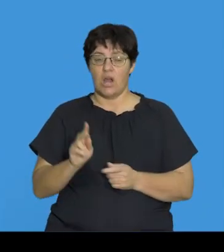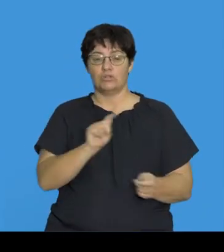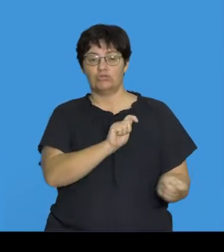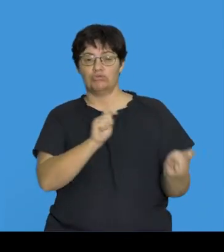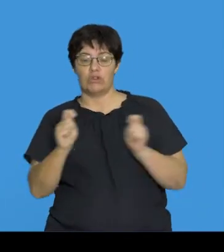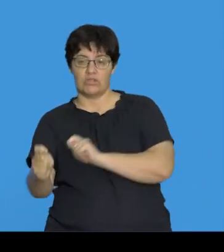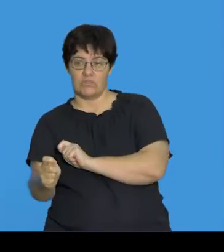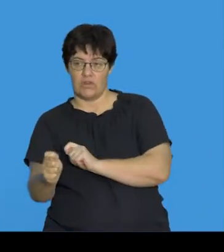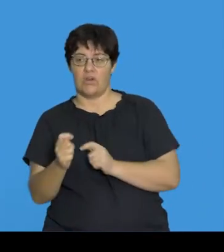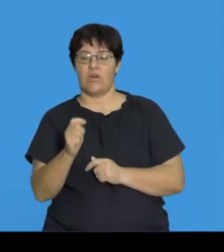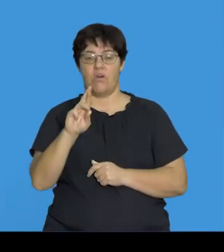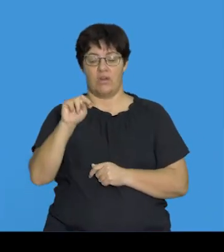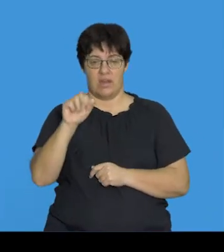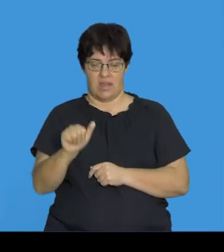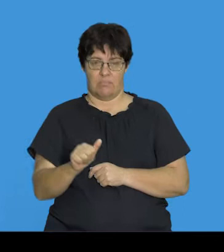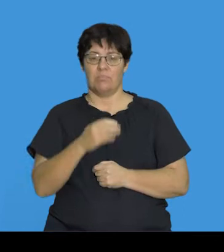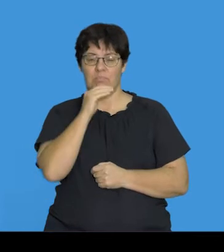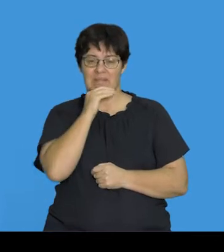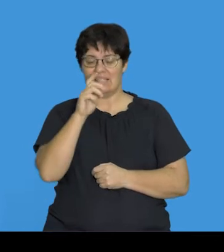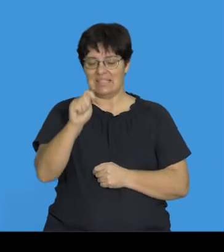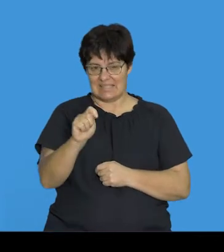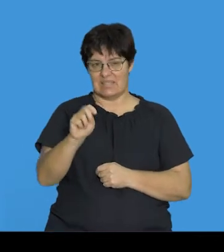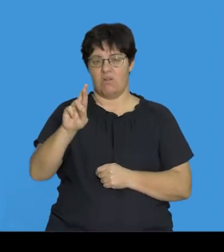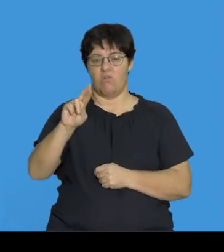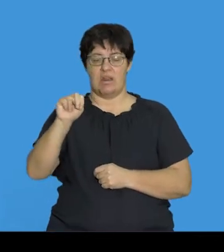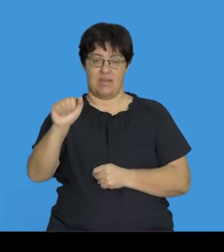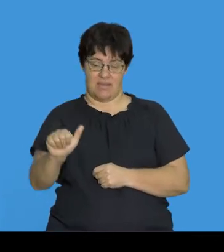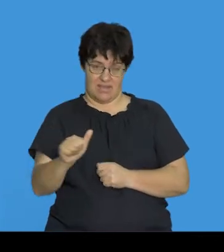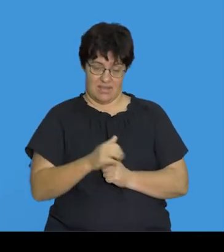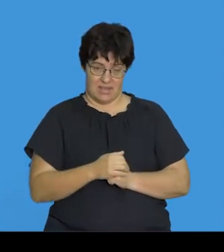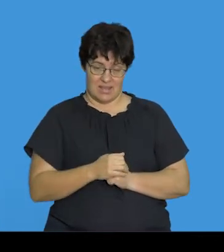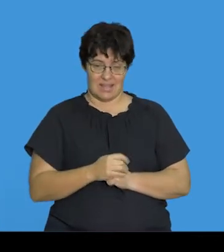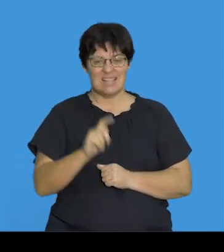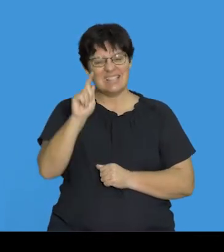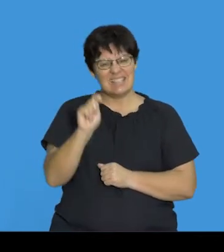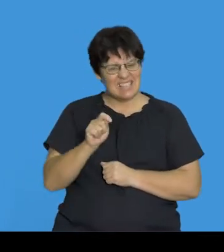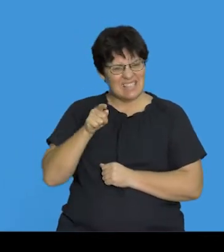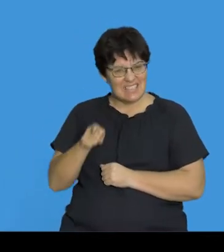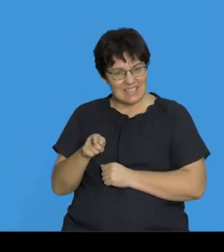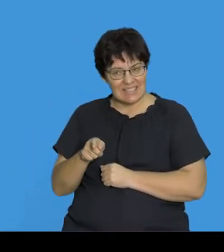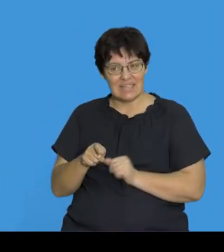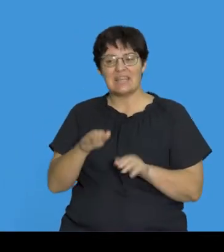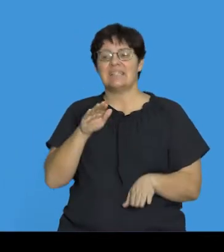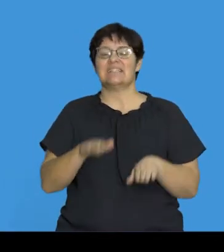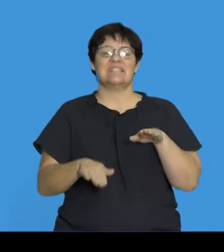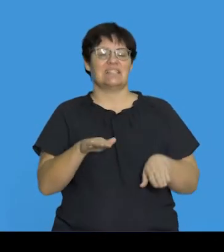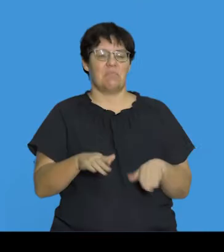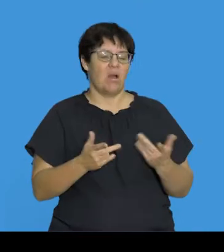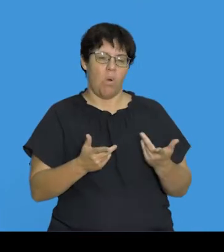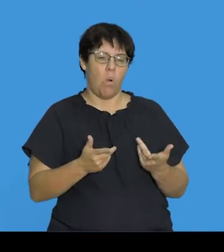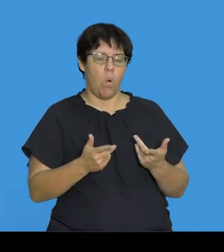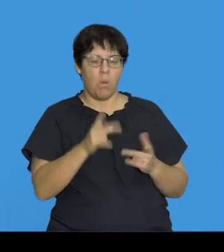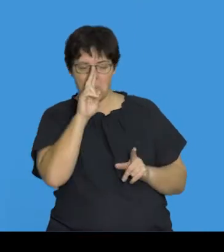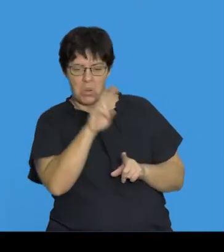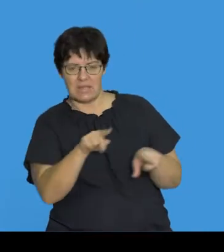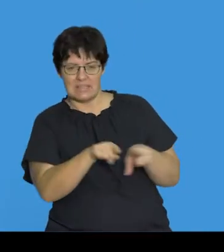transfer RNA, which is tRNA. And the T is very similar, or it has